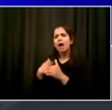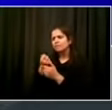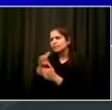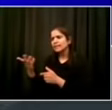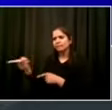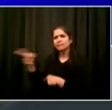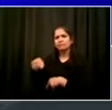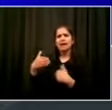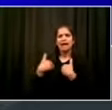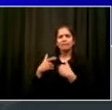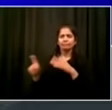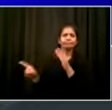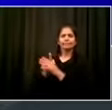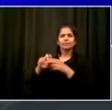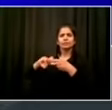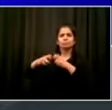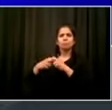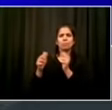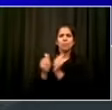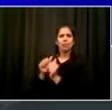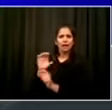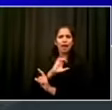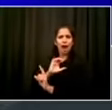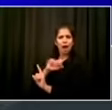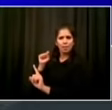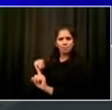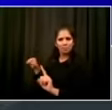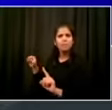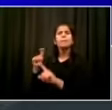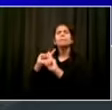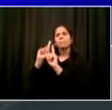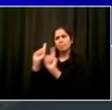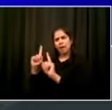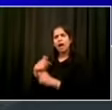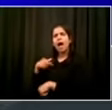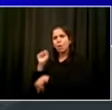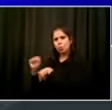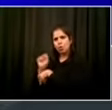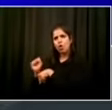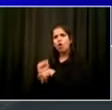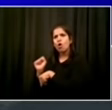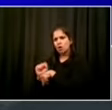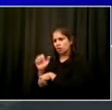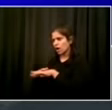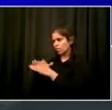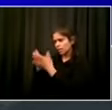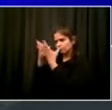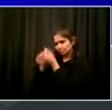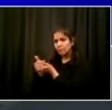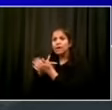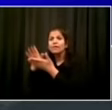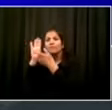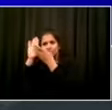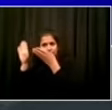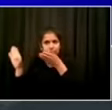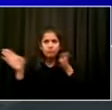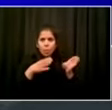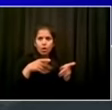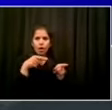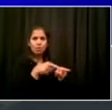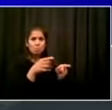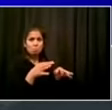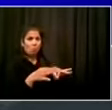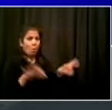thank the co-chairs of that caucus, Councilmember Danique Miller and Councilmember Adrian Adams. I was